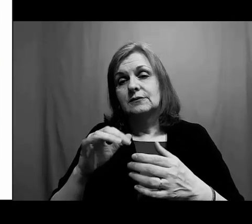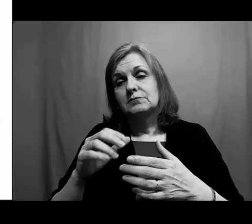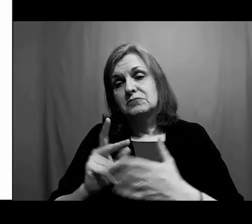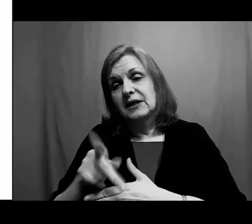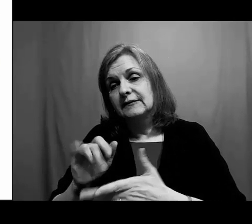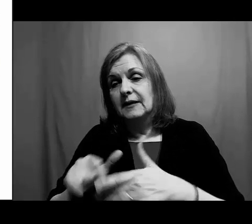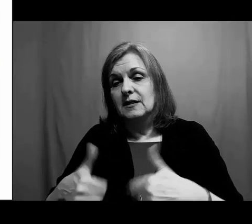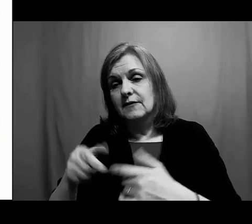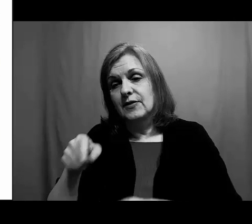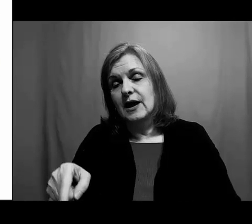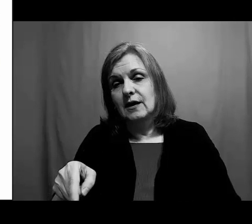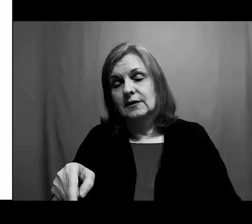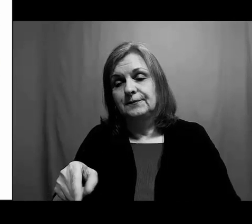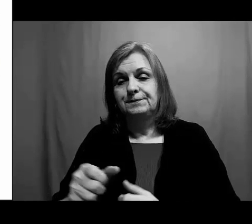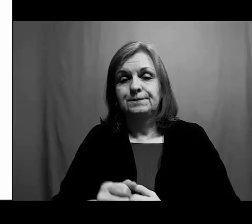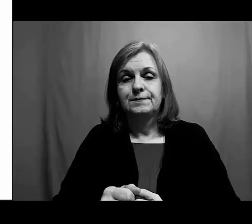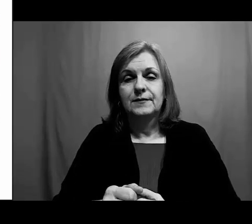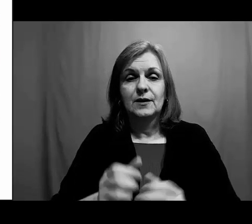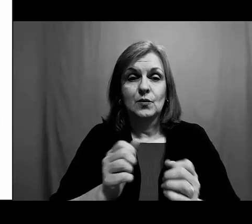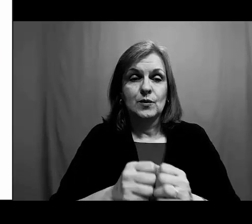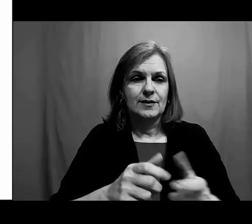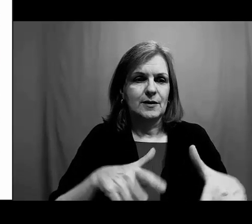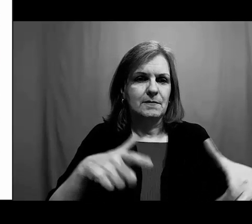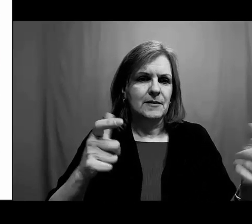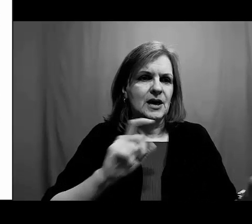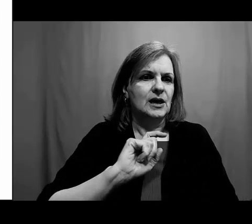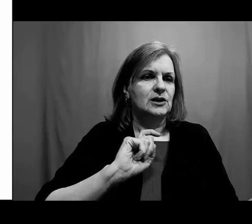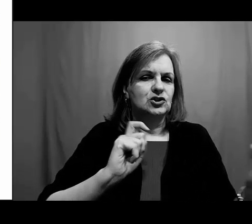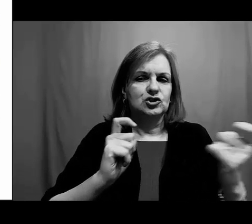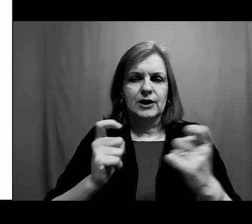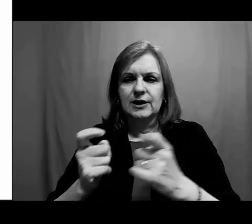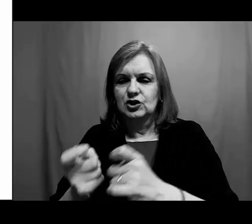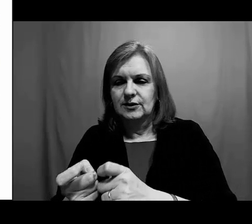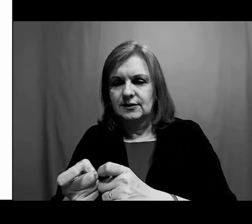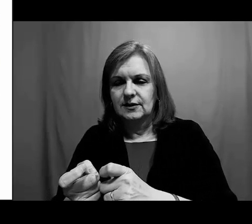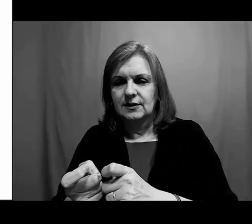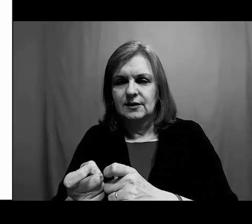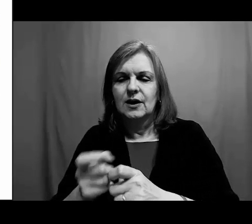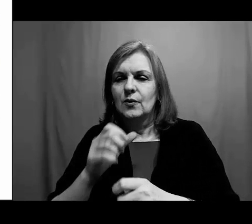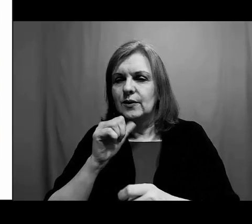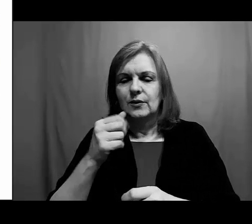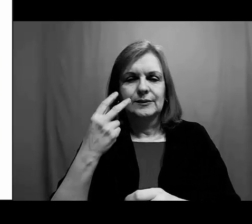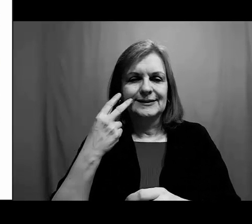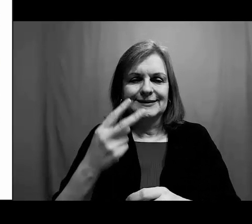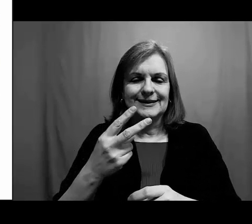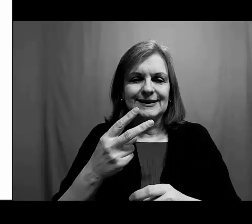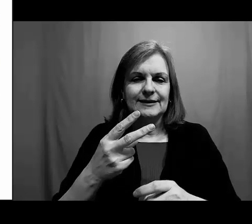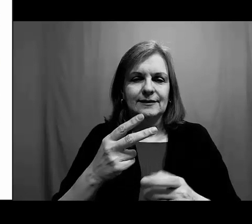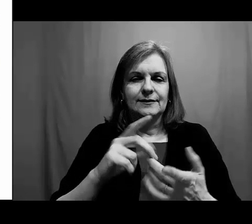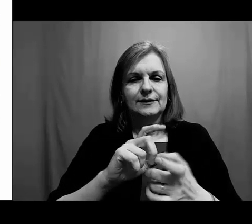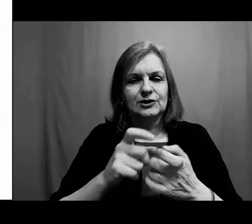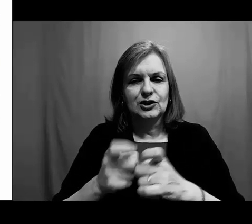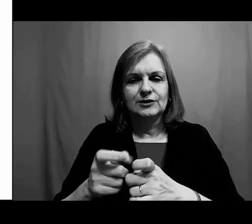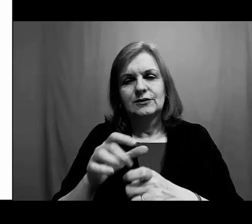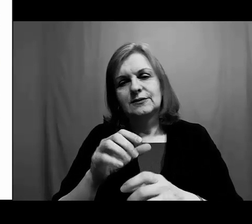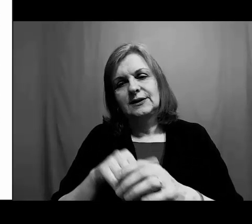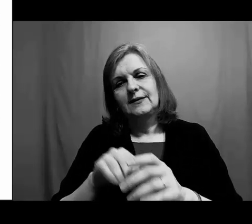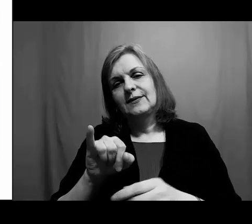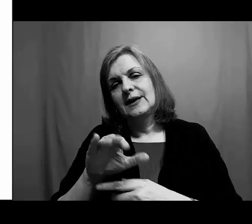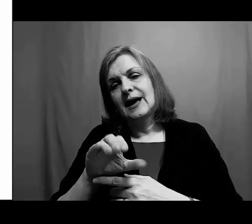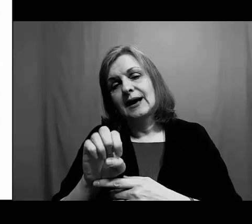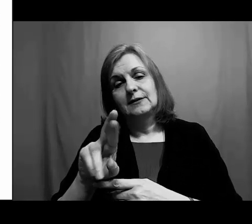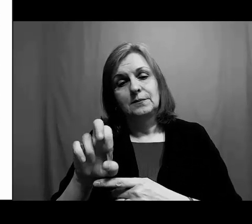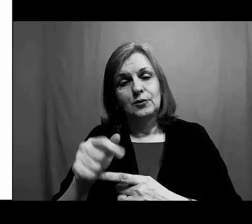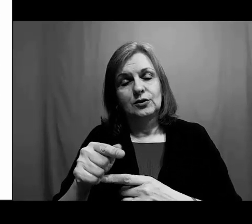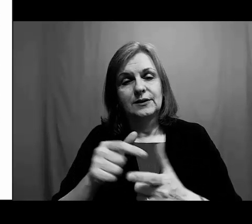organisms that live there. With these significant changes that we don't see the return of icebergs from year to year,